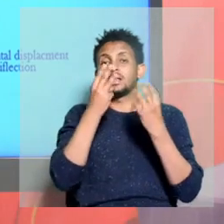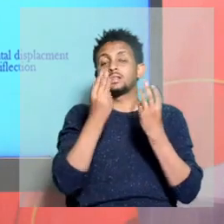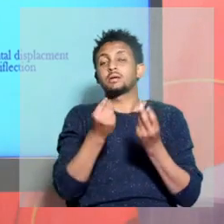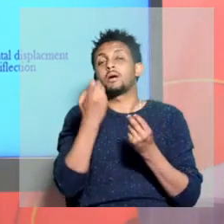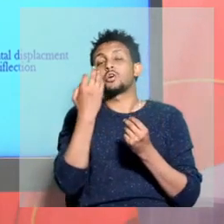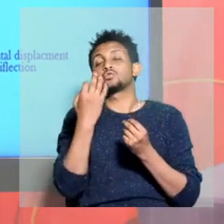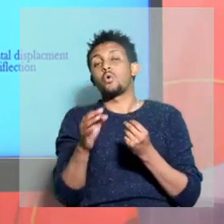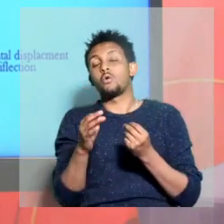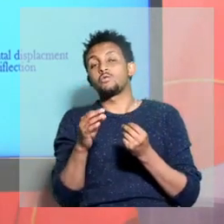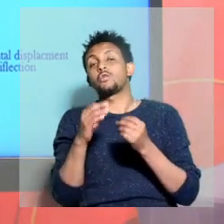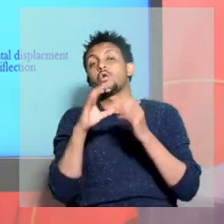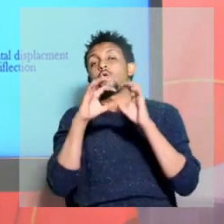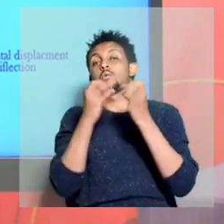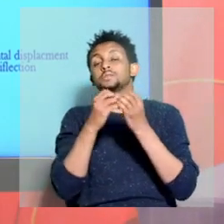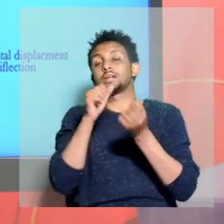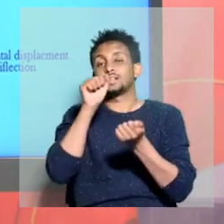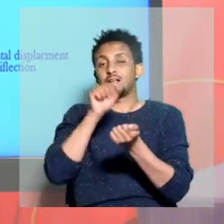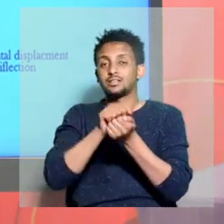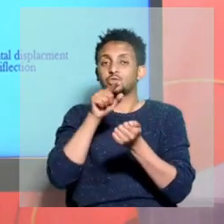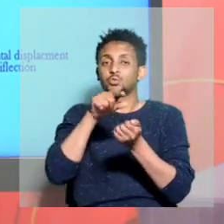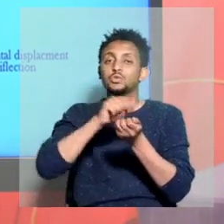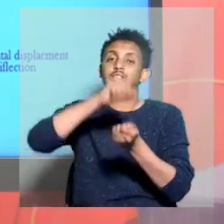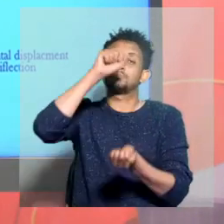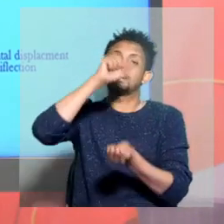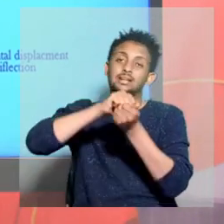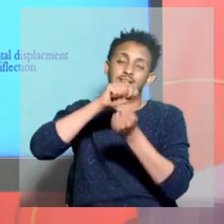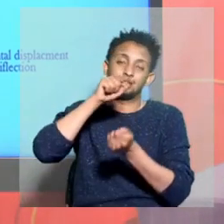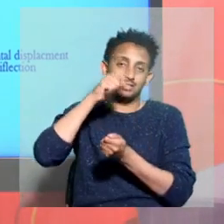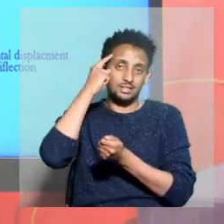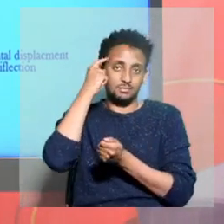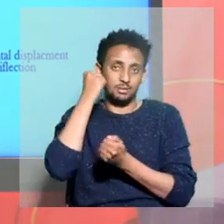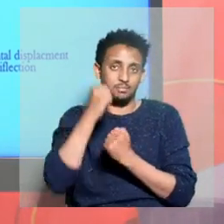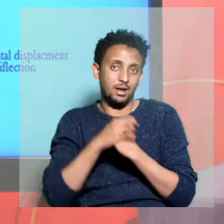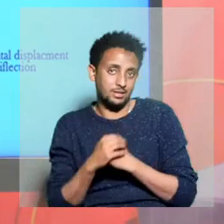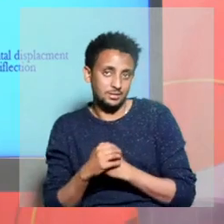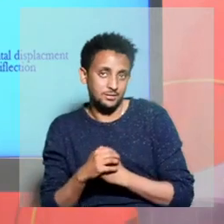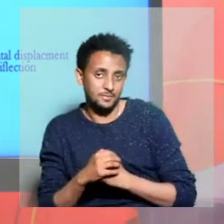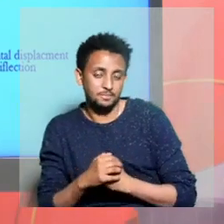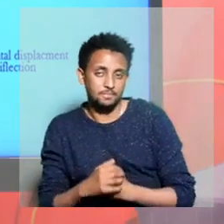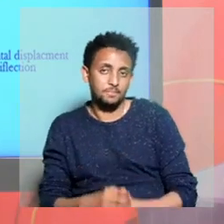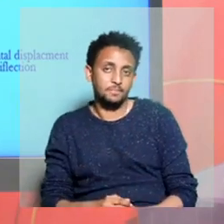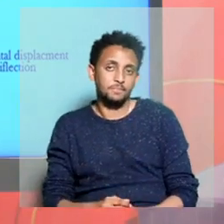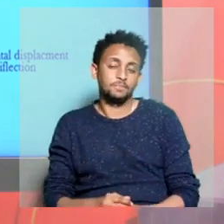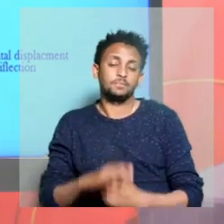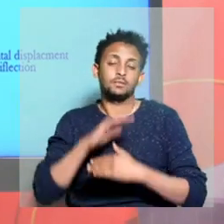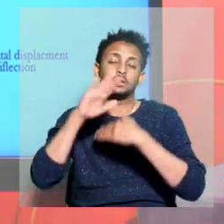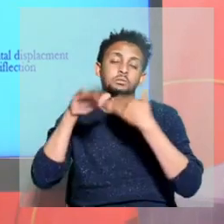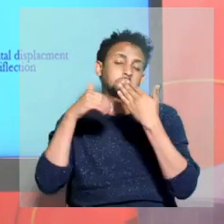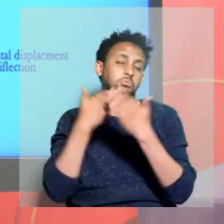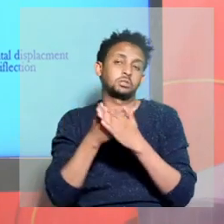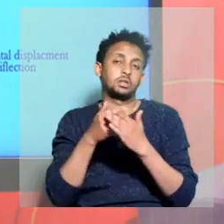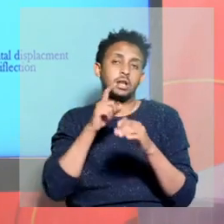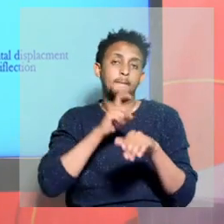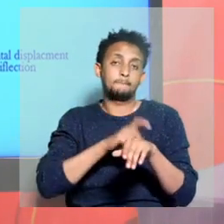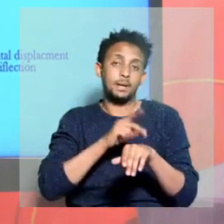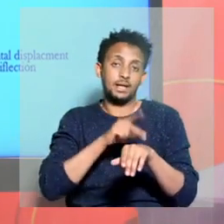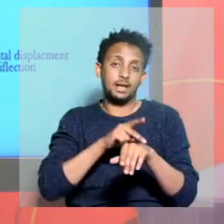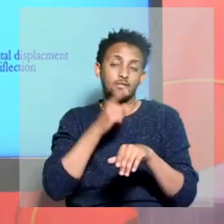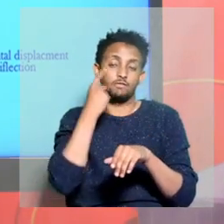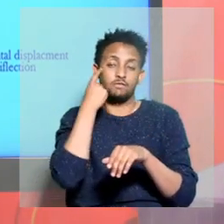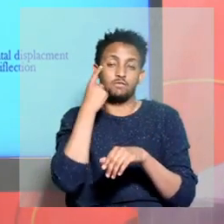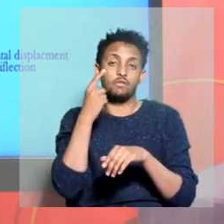of the object attached to the spring. Keep that in your mind. So generally, period